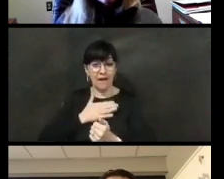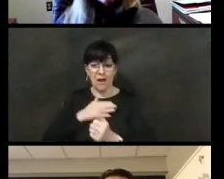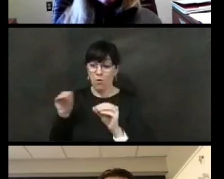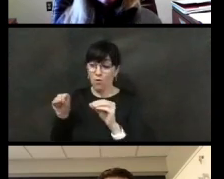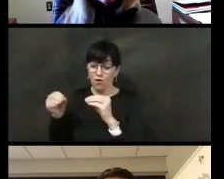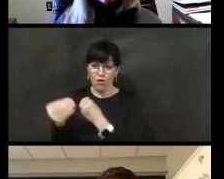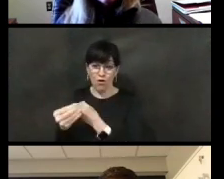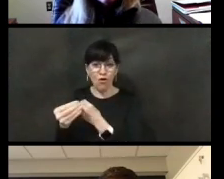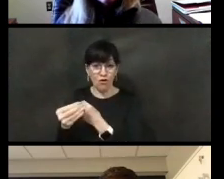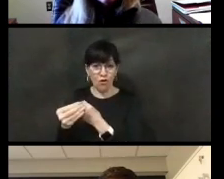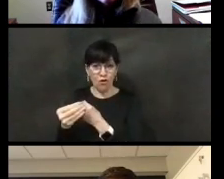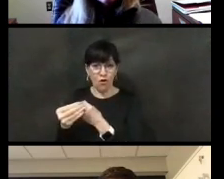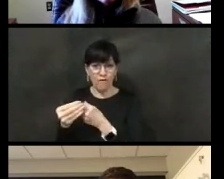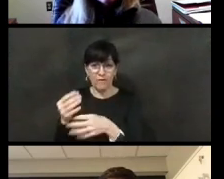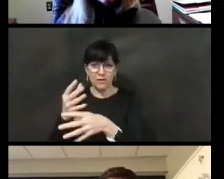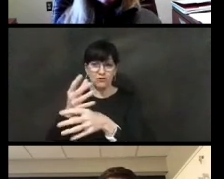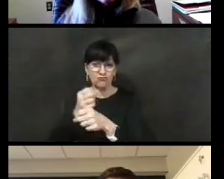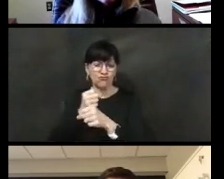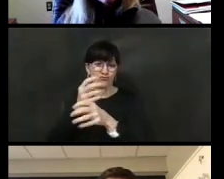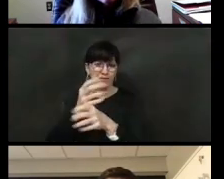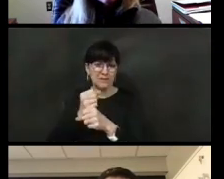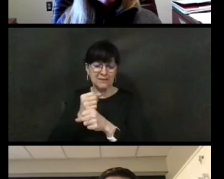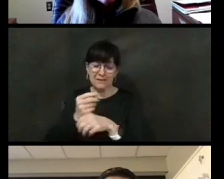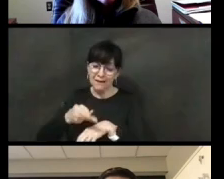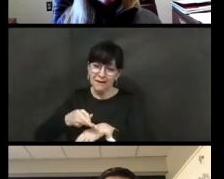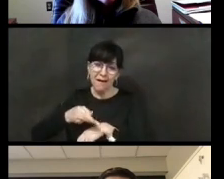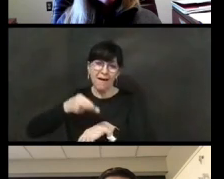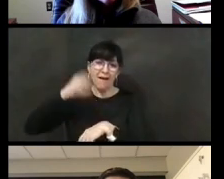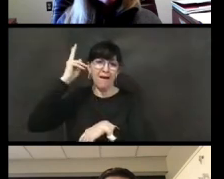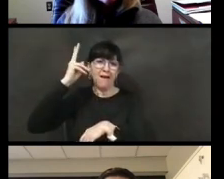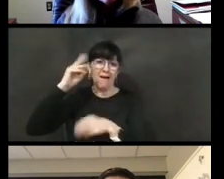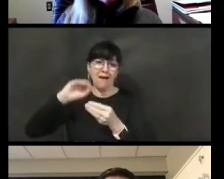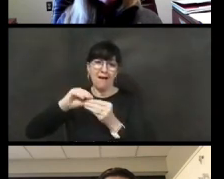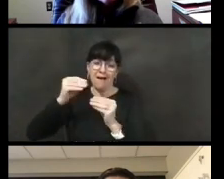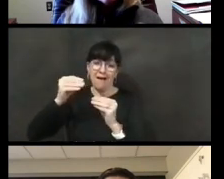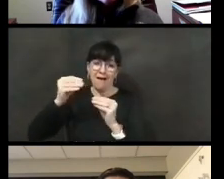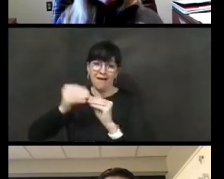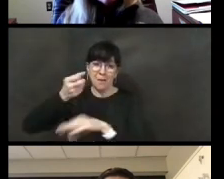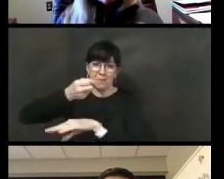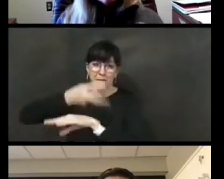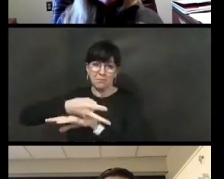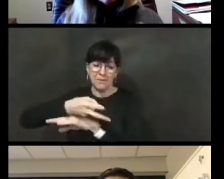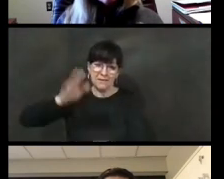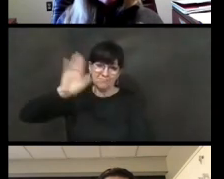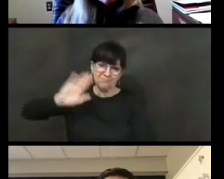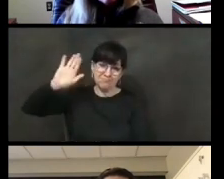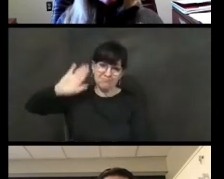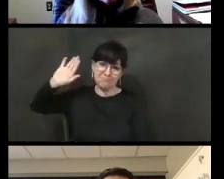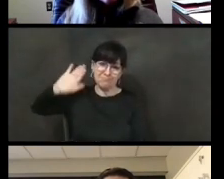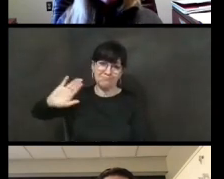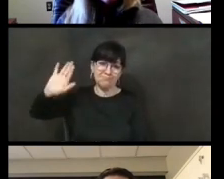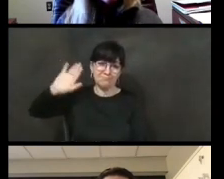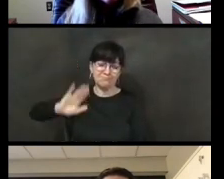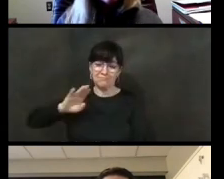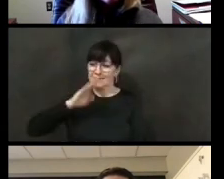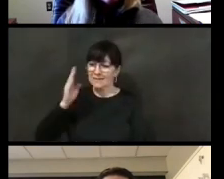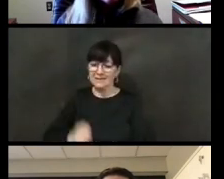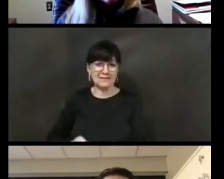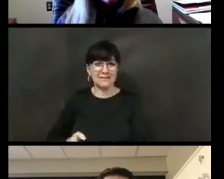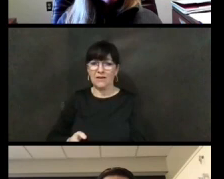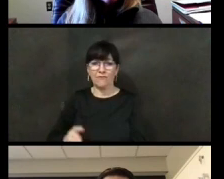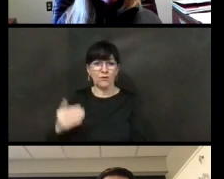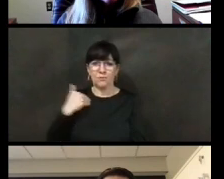a highest number of claims that we've received in modern history. We've received over